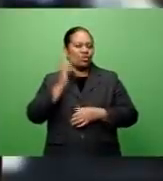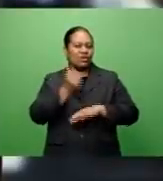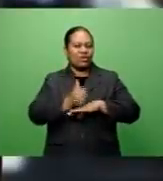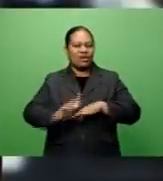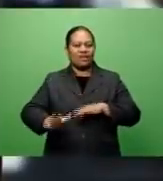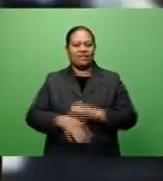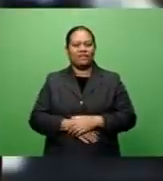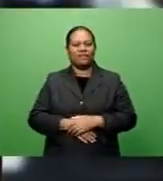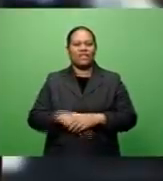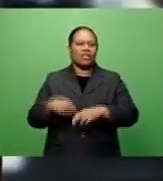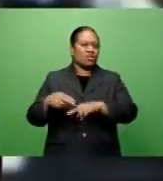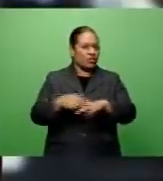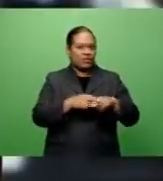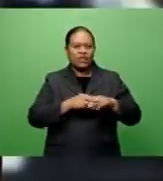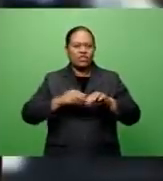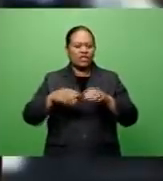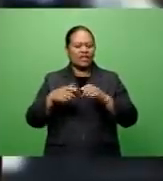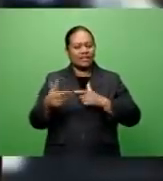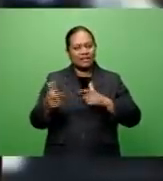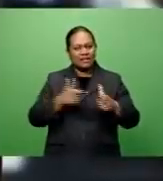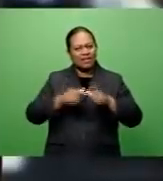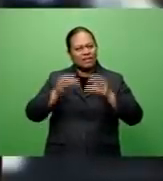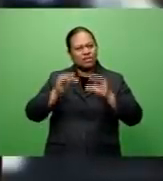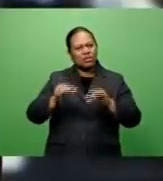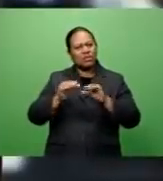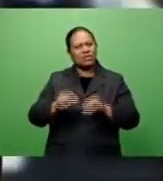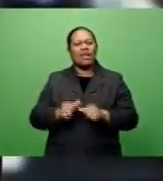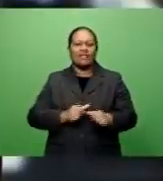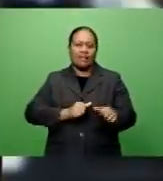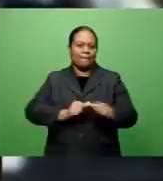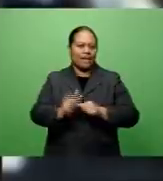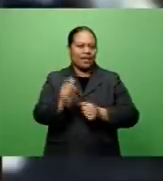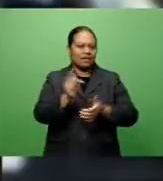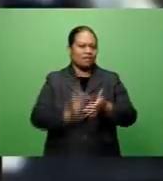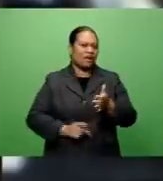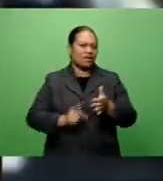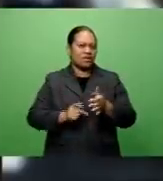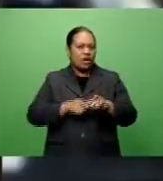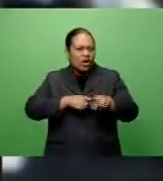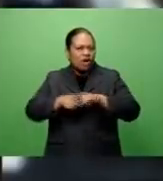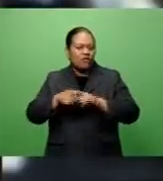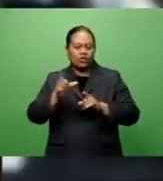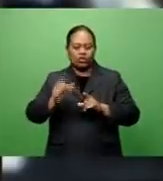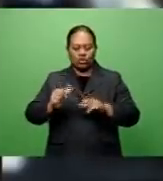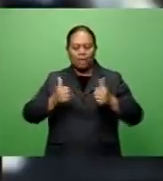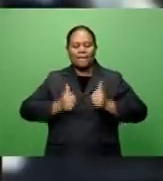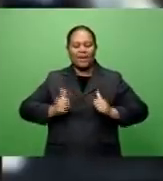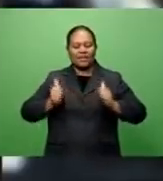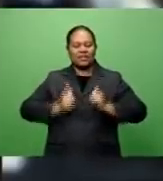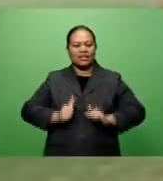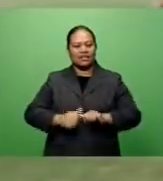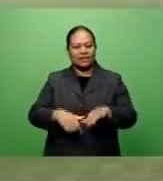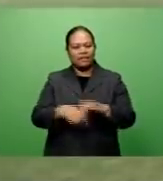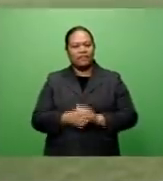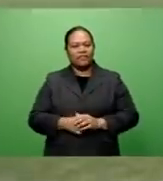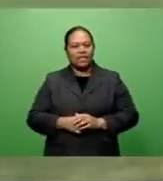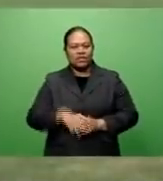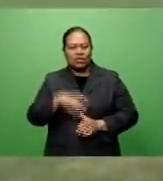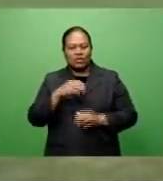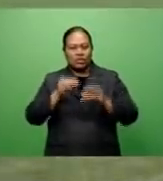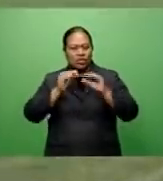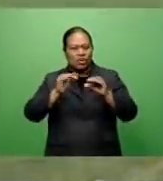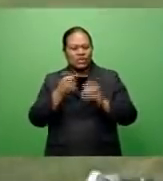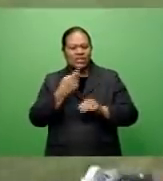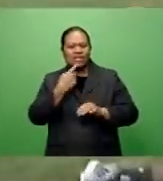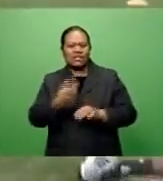Fiji Sevens coach Gareth Baber says the best part of learning is putting things into practice. Baber, together with World Rugby